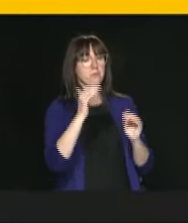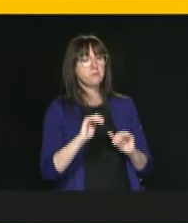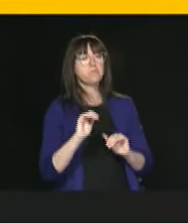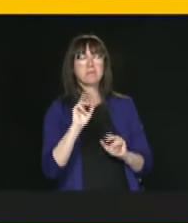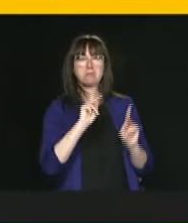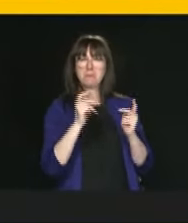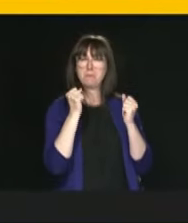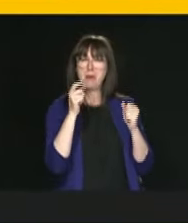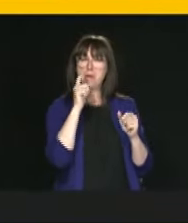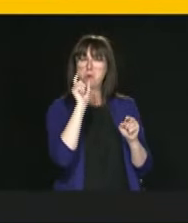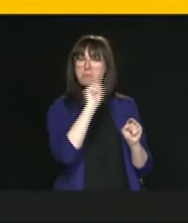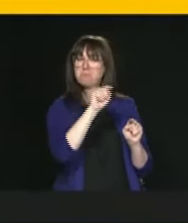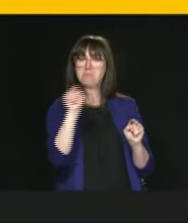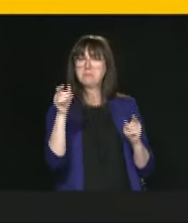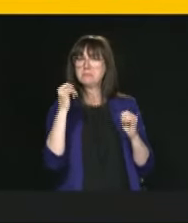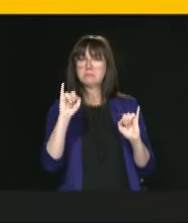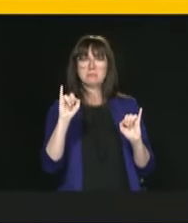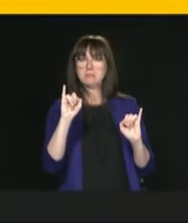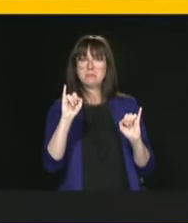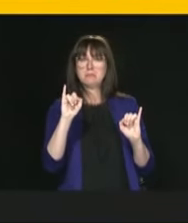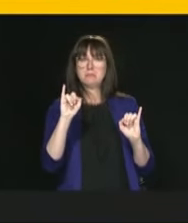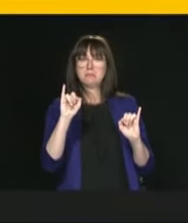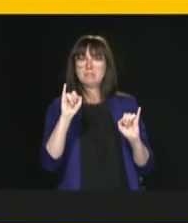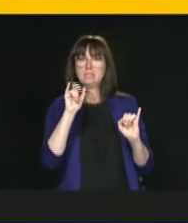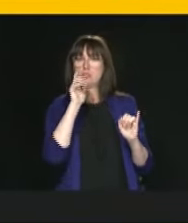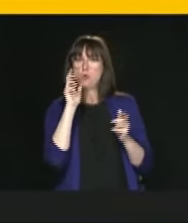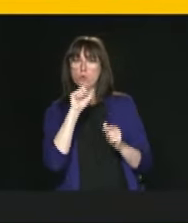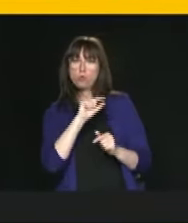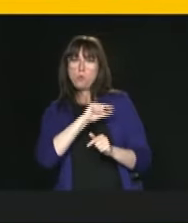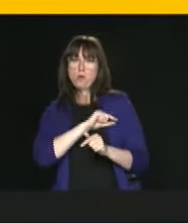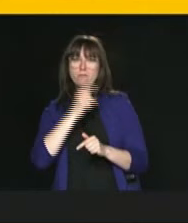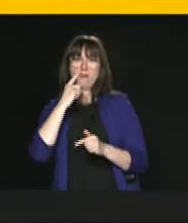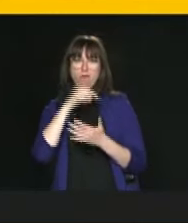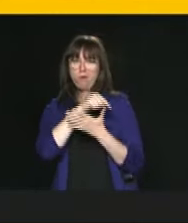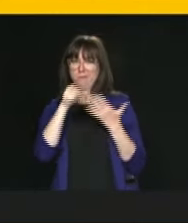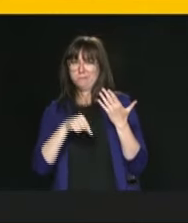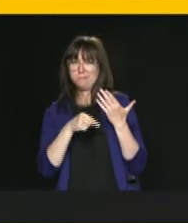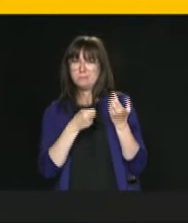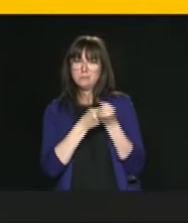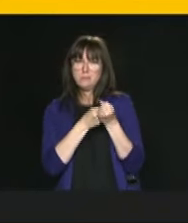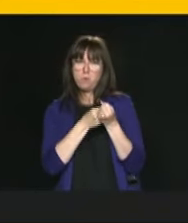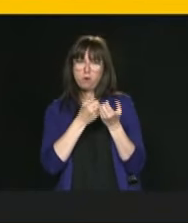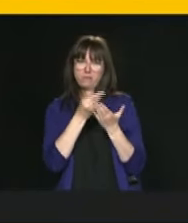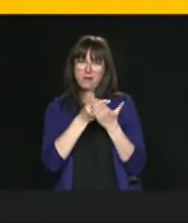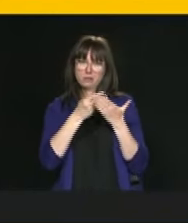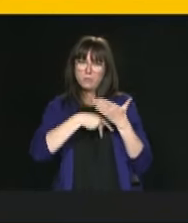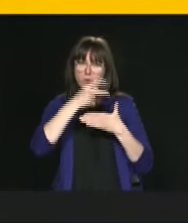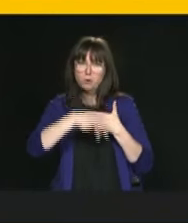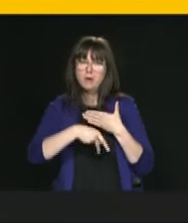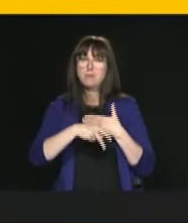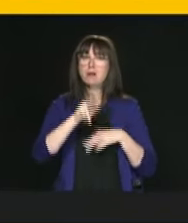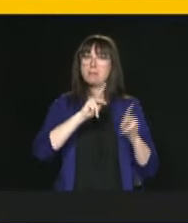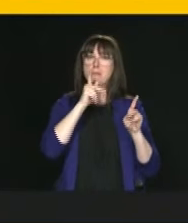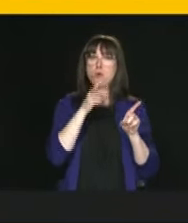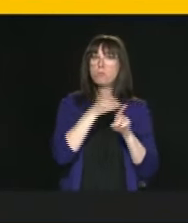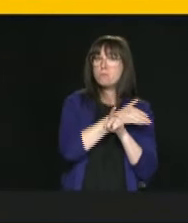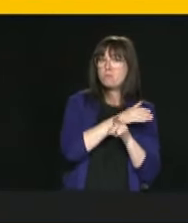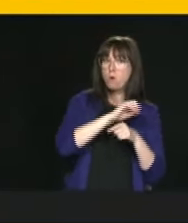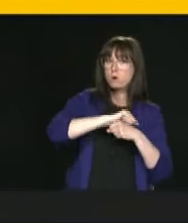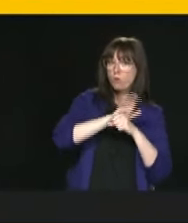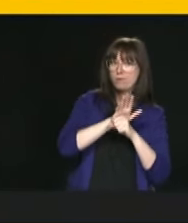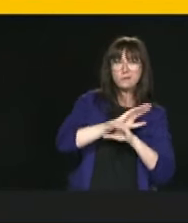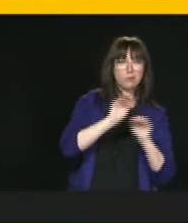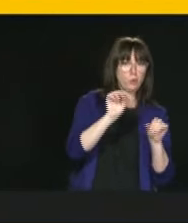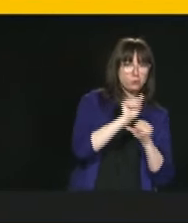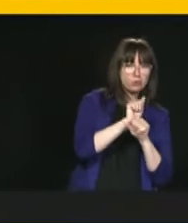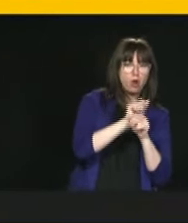people who are still not being helped by your emergency financial assistance programs. People who were unemployed before the crisis began, people